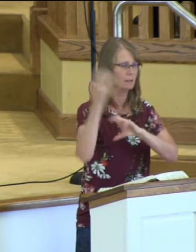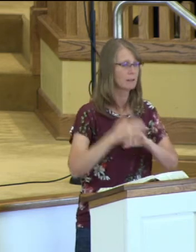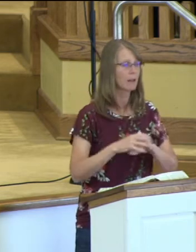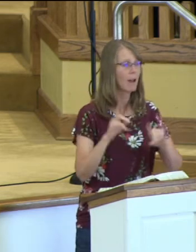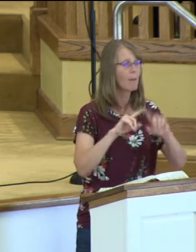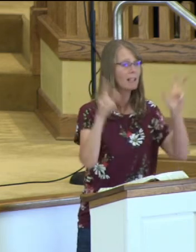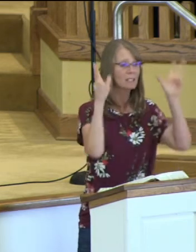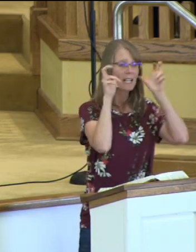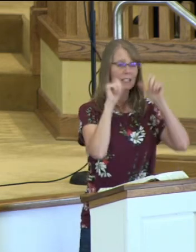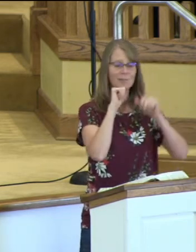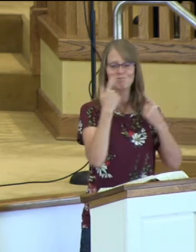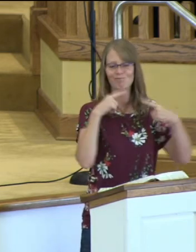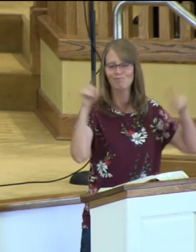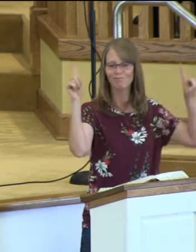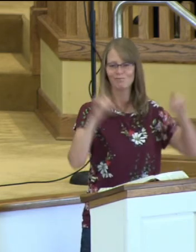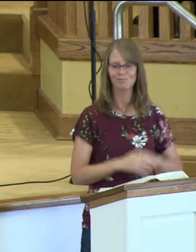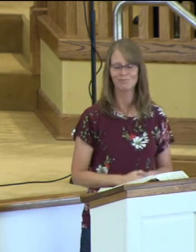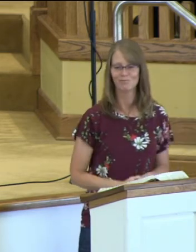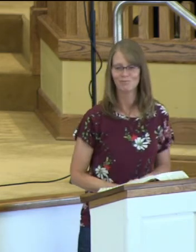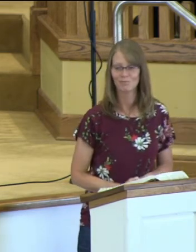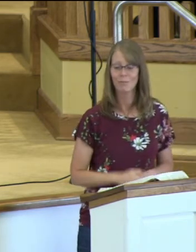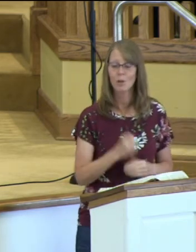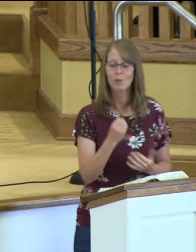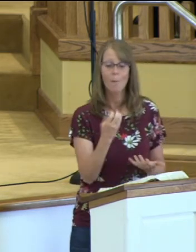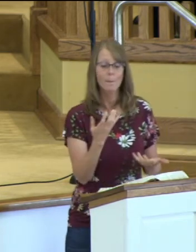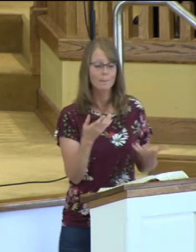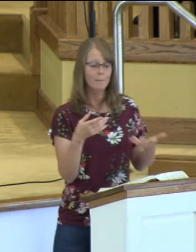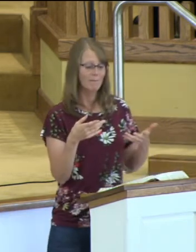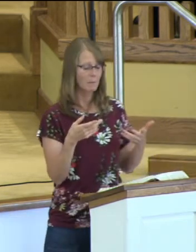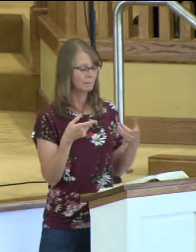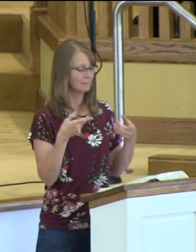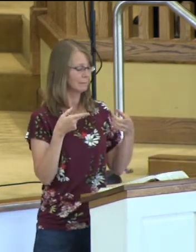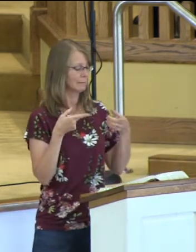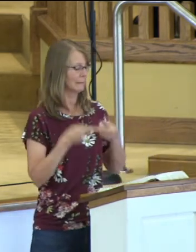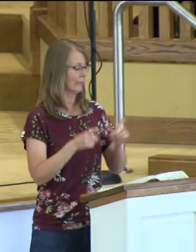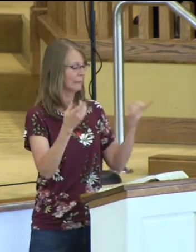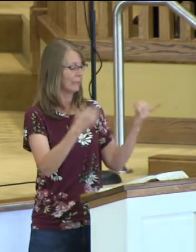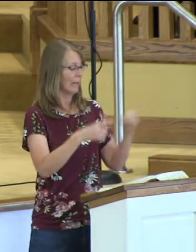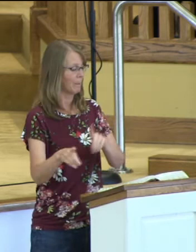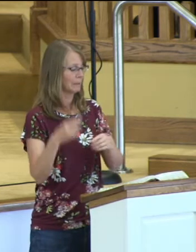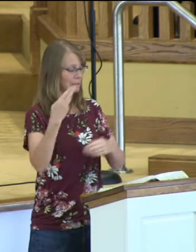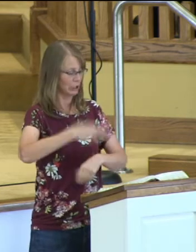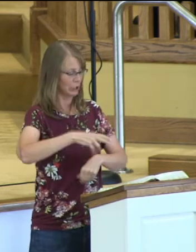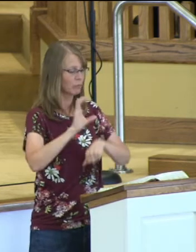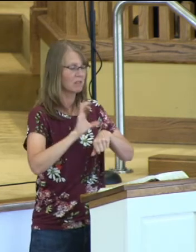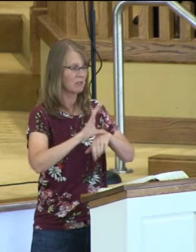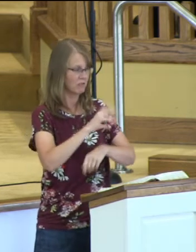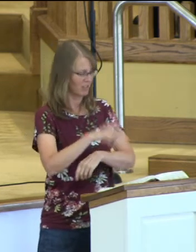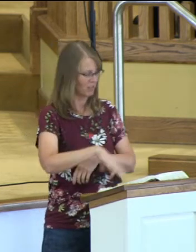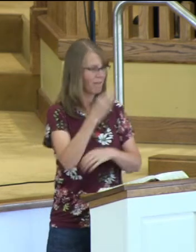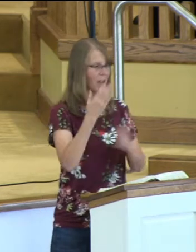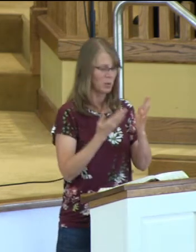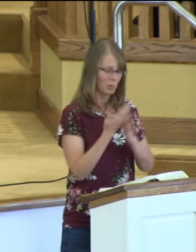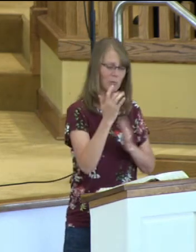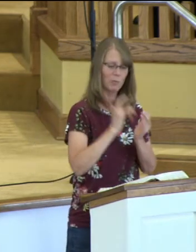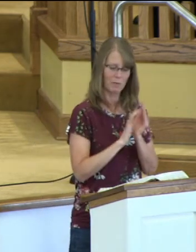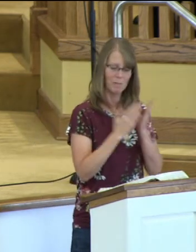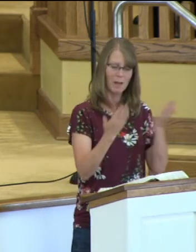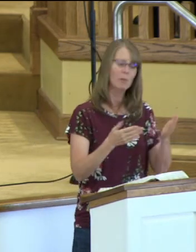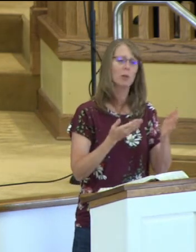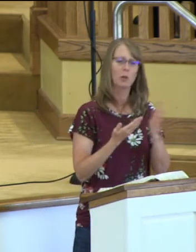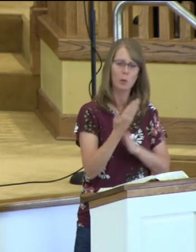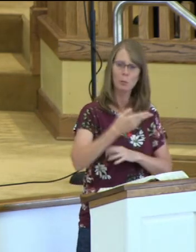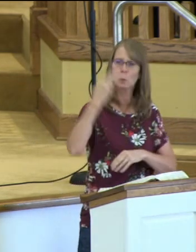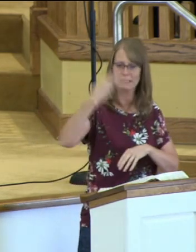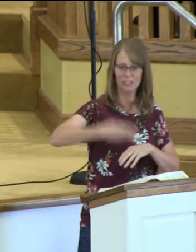But he was unsuccessful. And so as it is in the history of the church, and you'll find this throughout the Bible, you'll find this